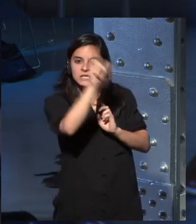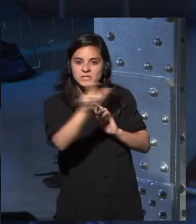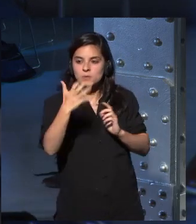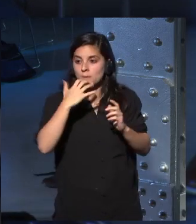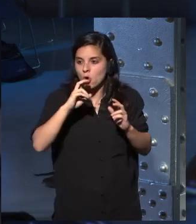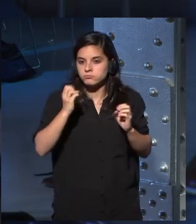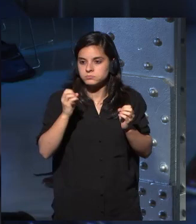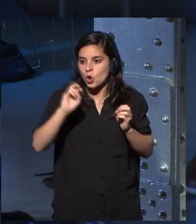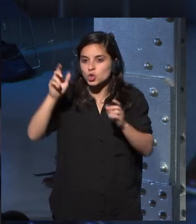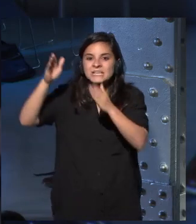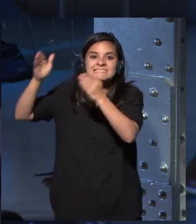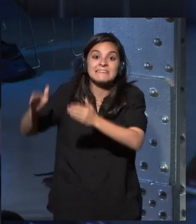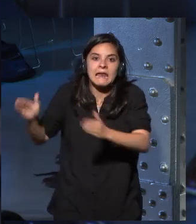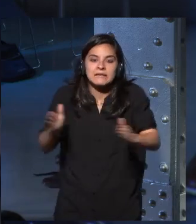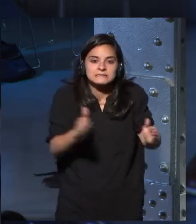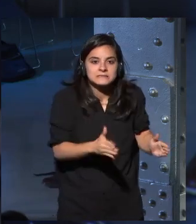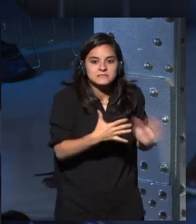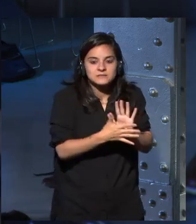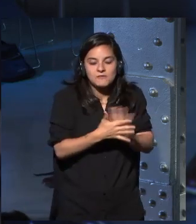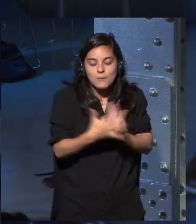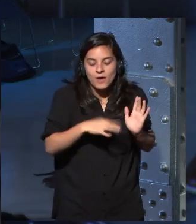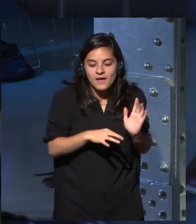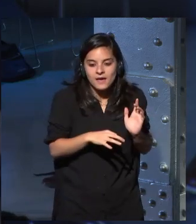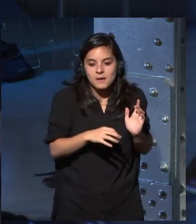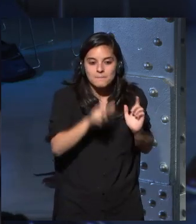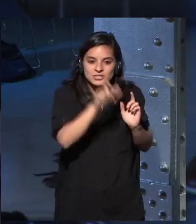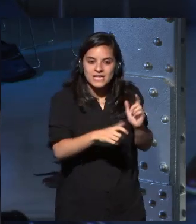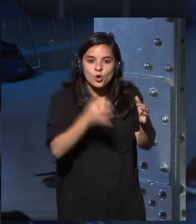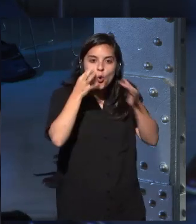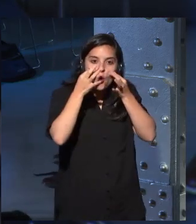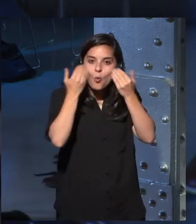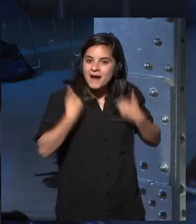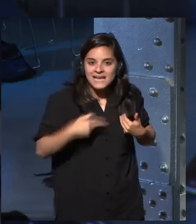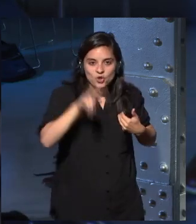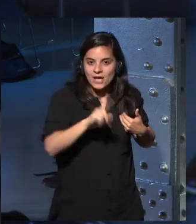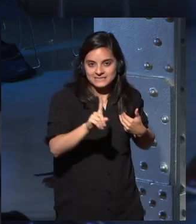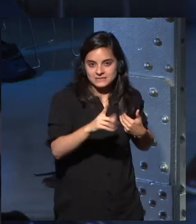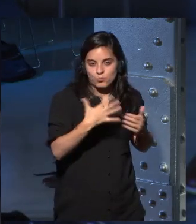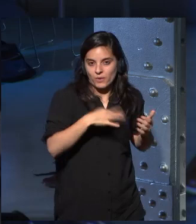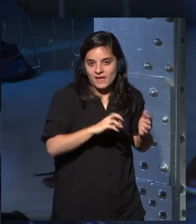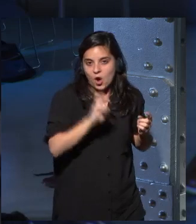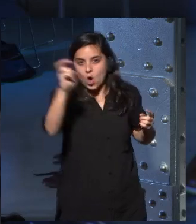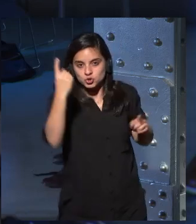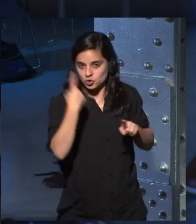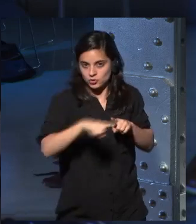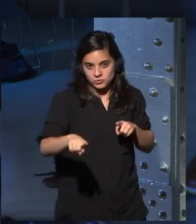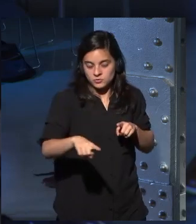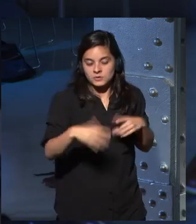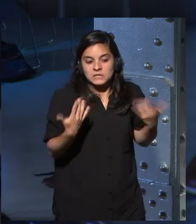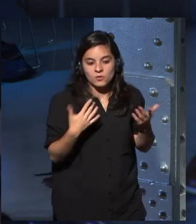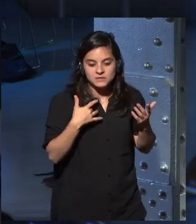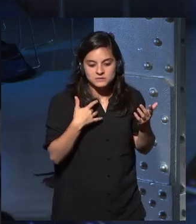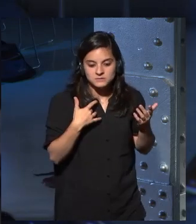non-human beings as well as human beings. What makes that possible is our faculty of sympathy, that is,